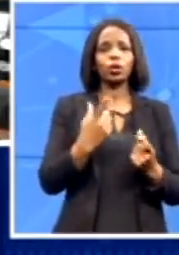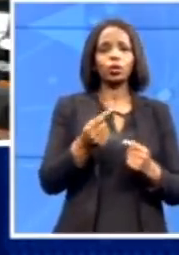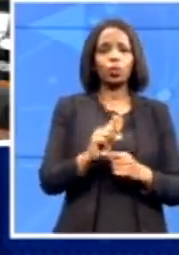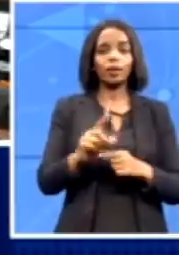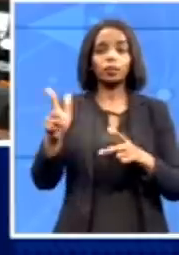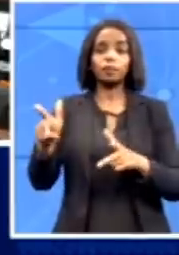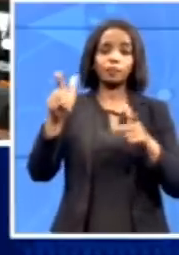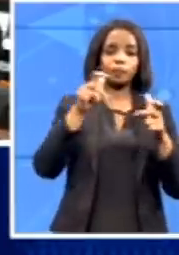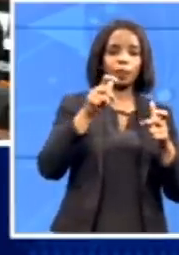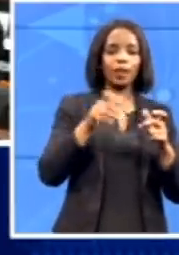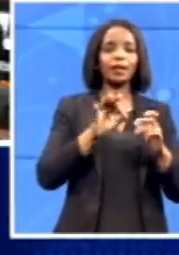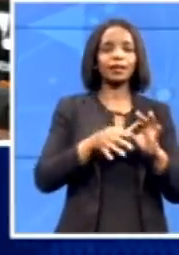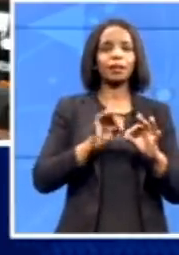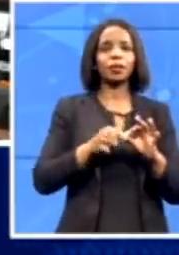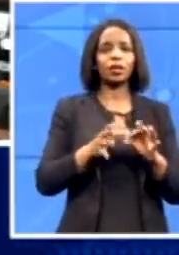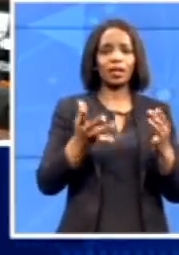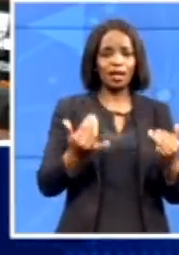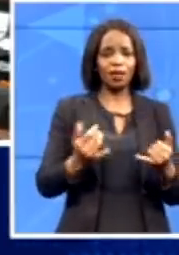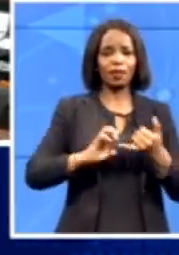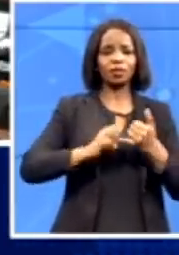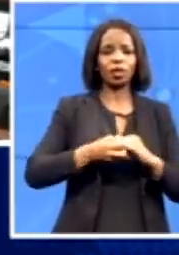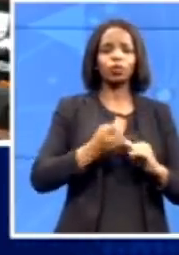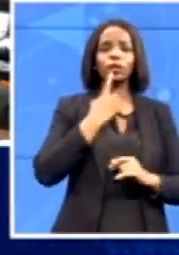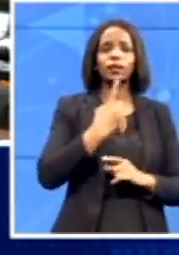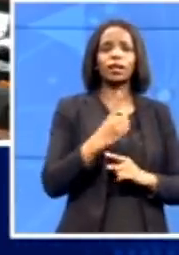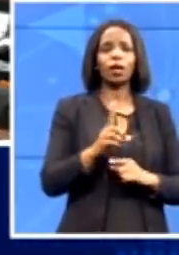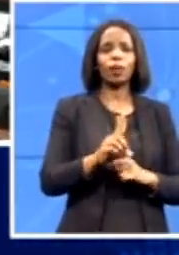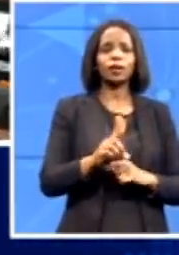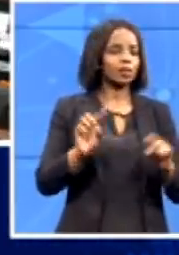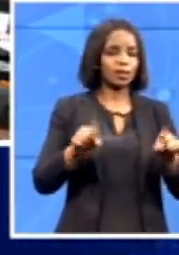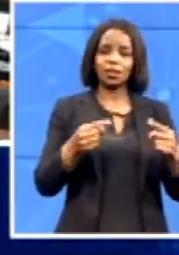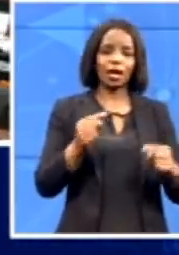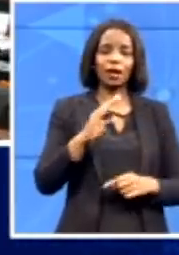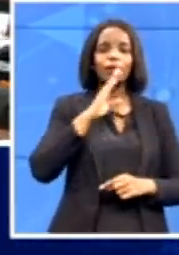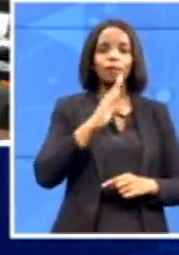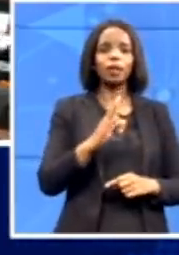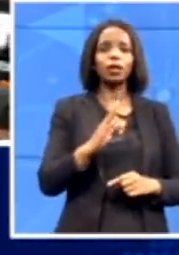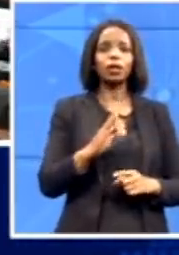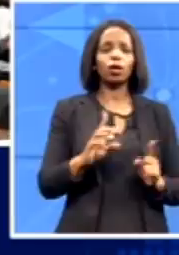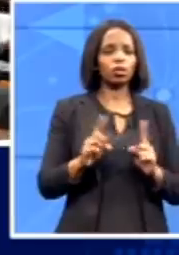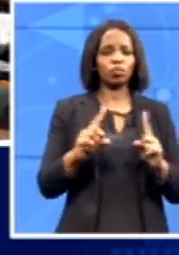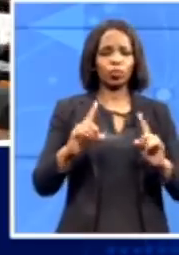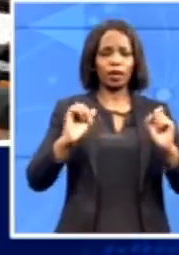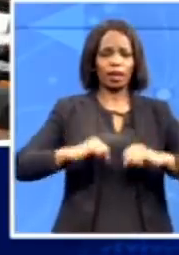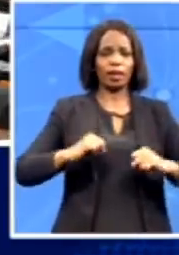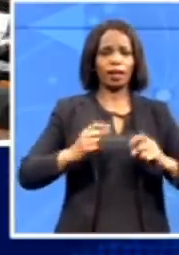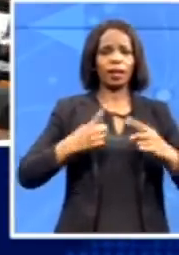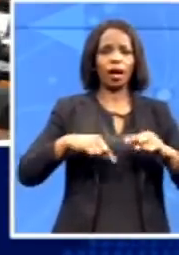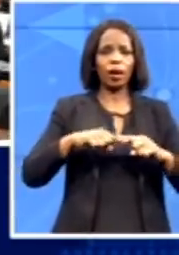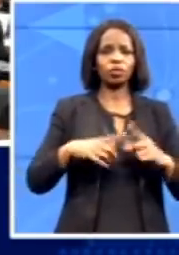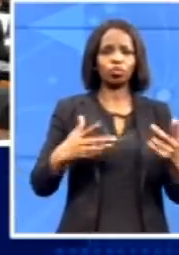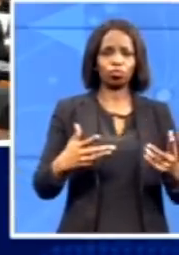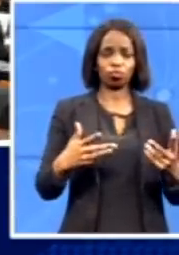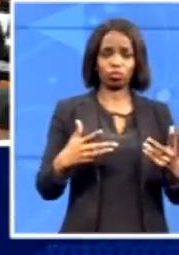trying to say, it can't be that you're not allowing us to traverse this particular point or our line of argument,